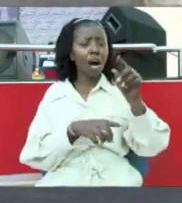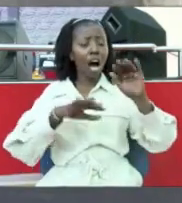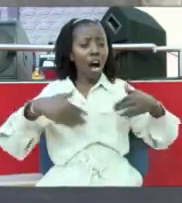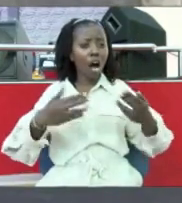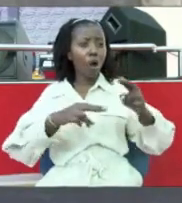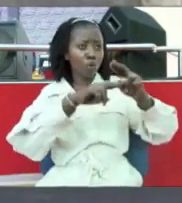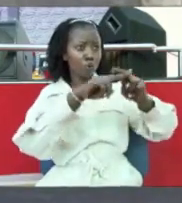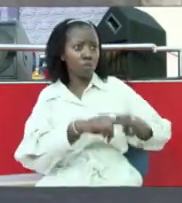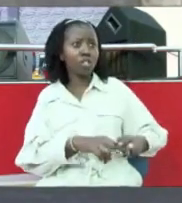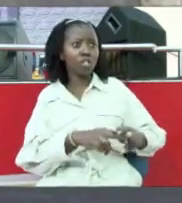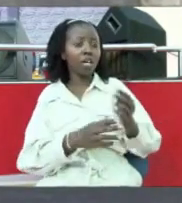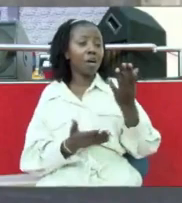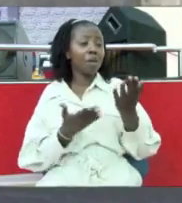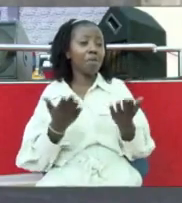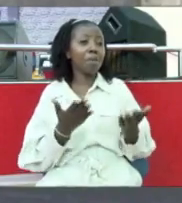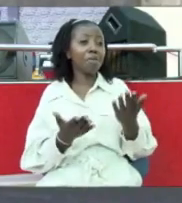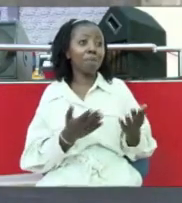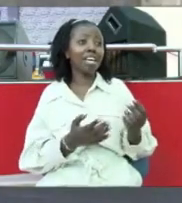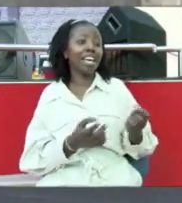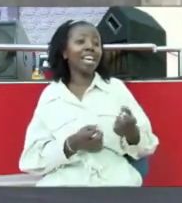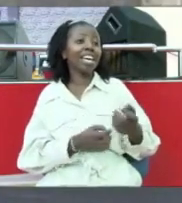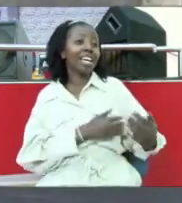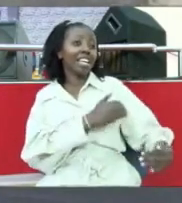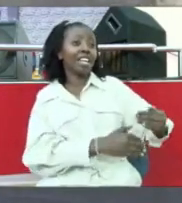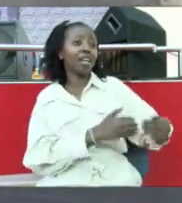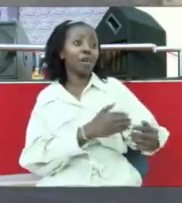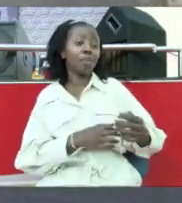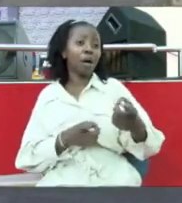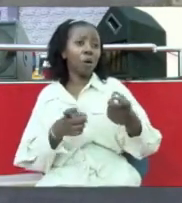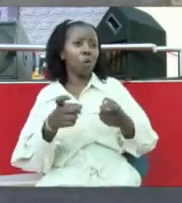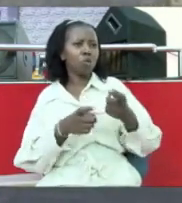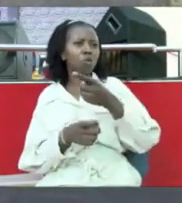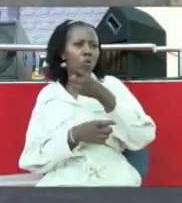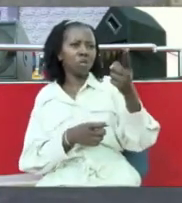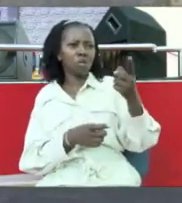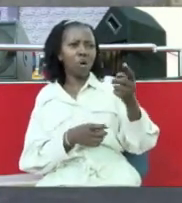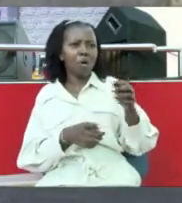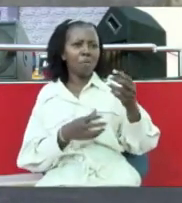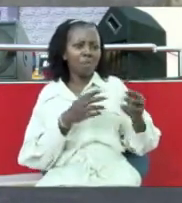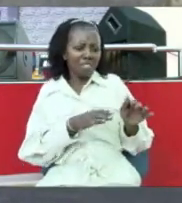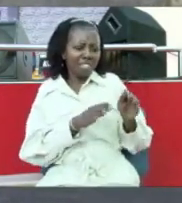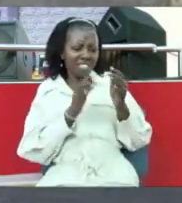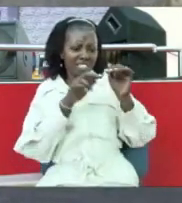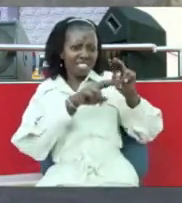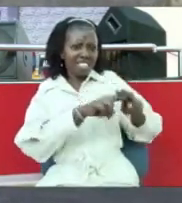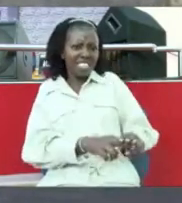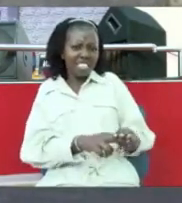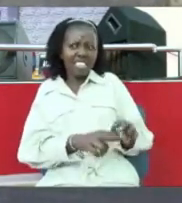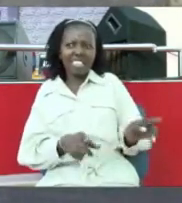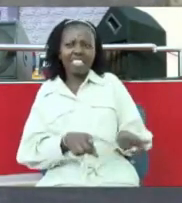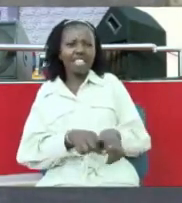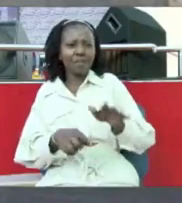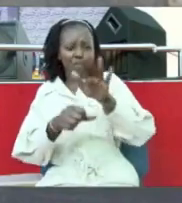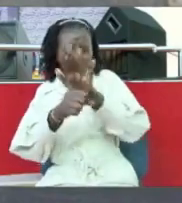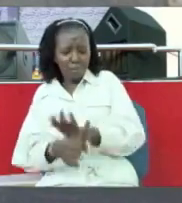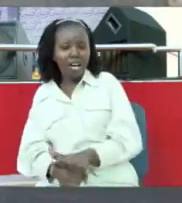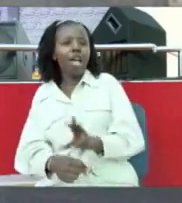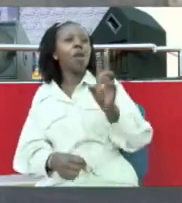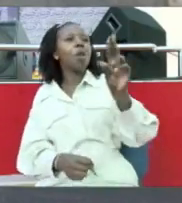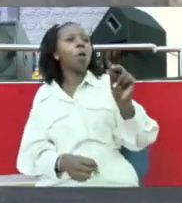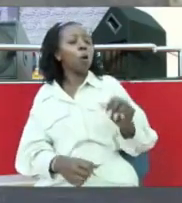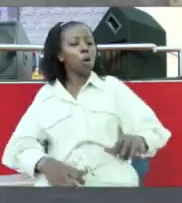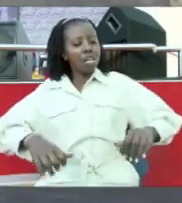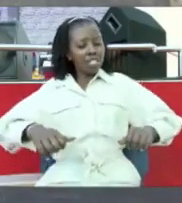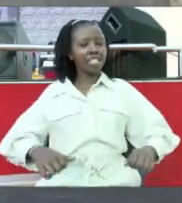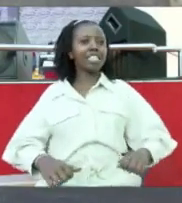unavyoketi. It's like your neighbor is controlling you. Ni kama jirani yako anaku. Unakaa ni kama anakufinya na hakufinyi, ukae vizuri, kaa vizuri. You are sitting like this.